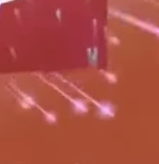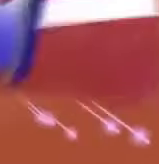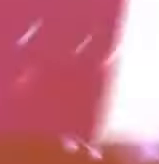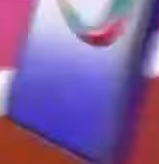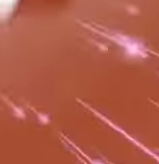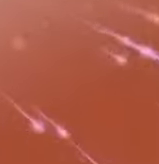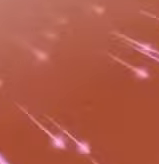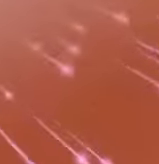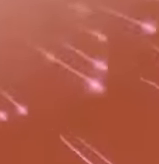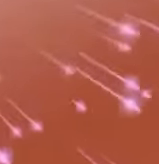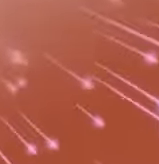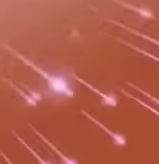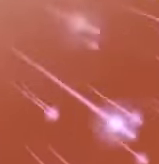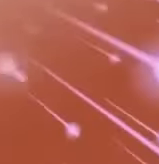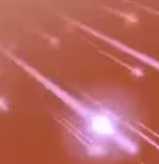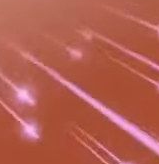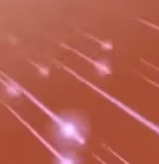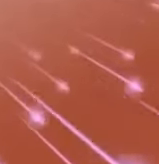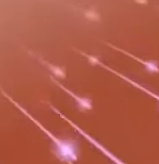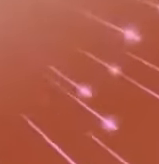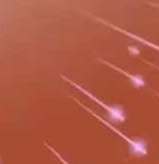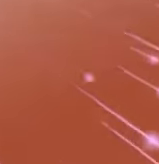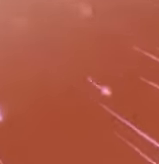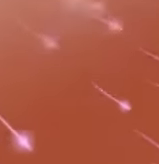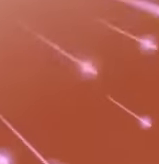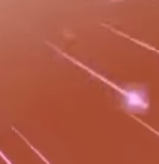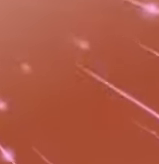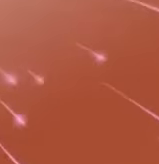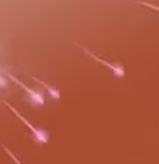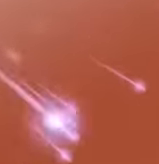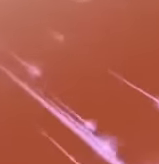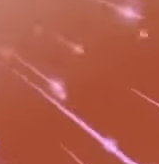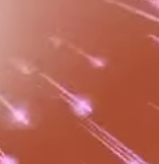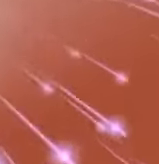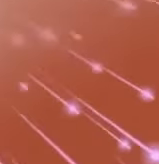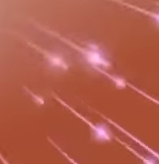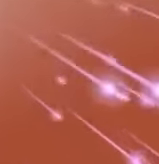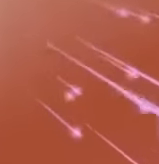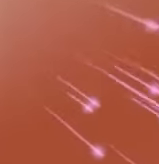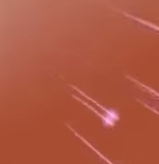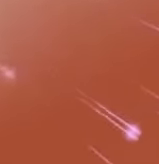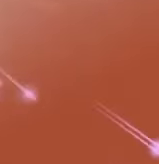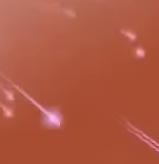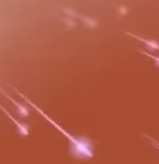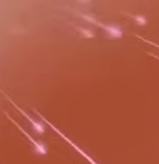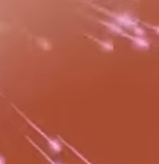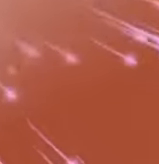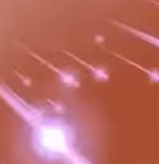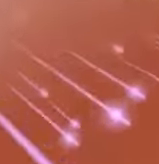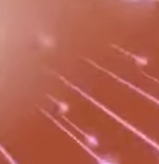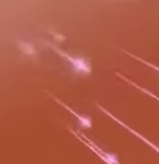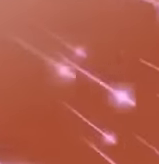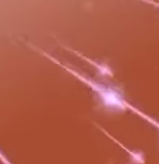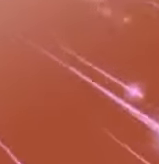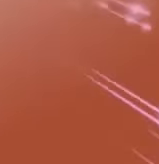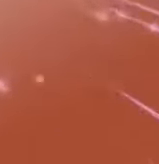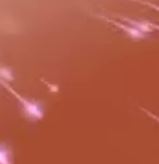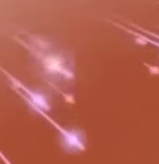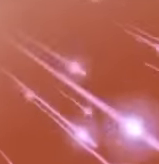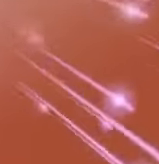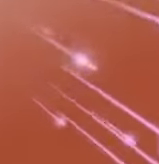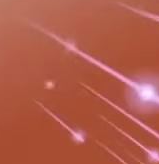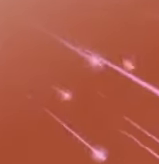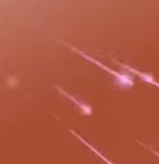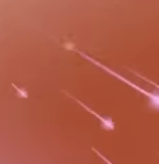Quiz Panalo. Manood lang ng Mars Pamor. Sarap, diba? At All Out Sunday sa GMA at